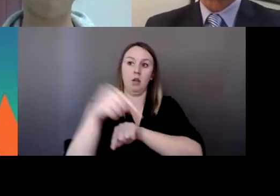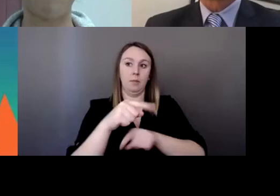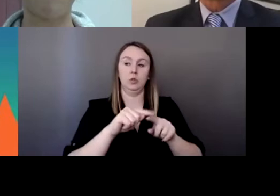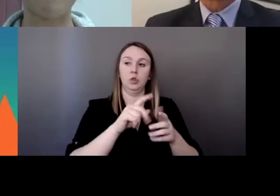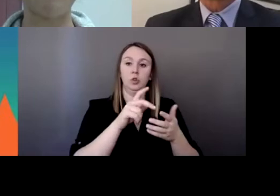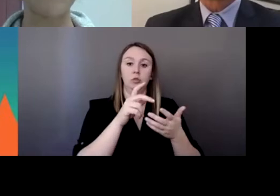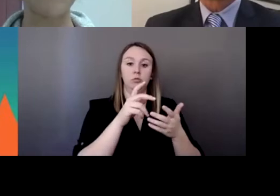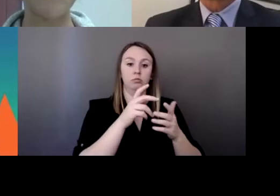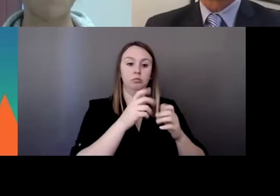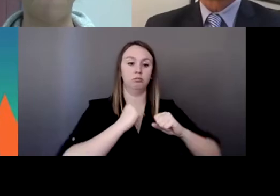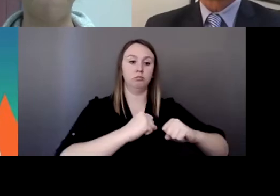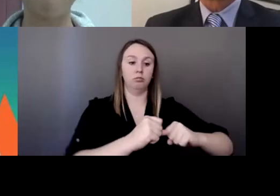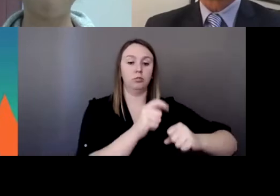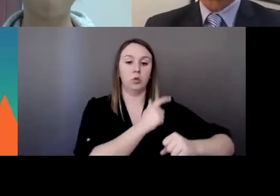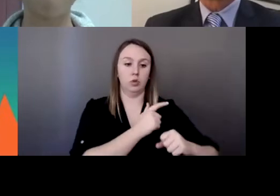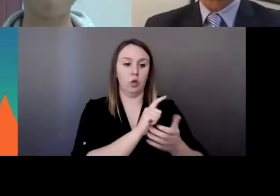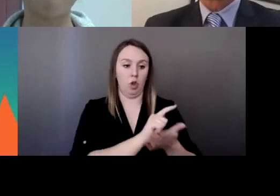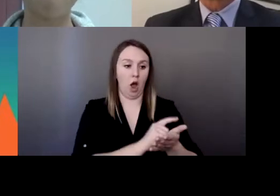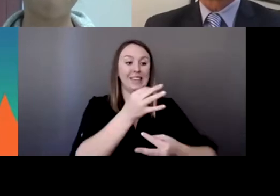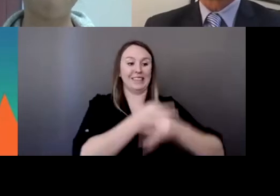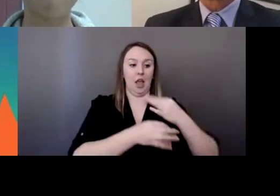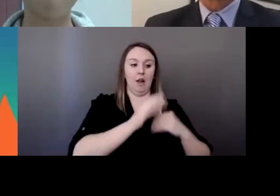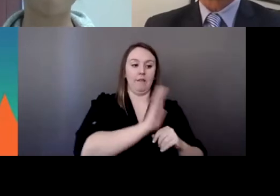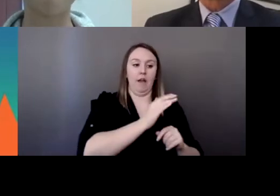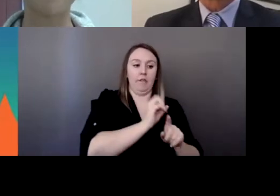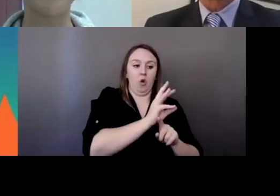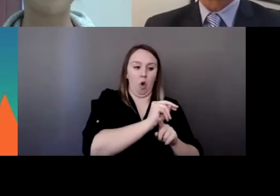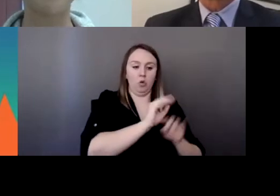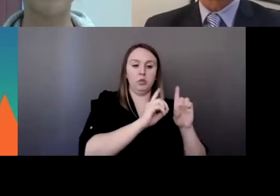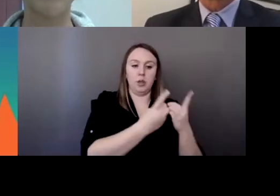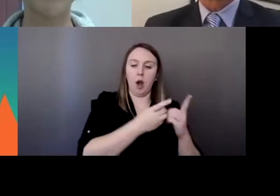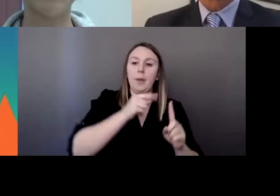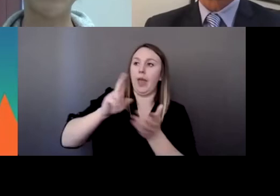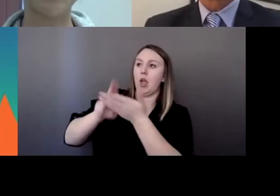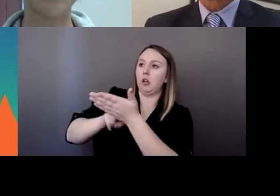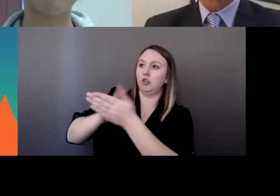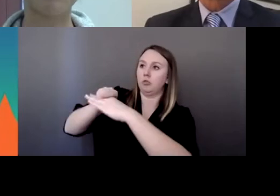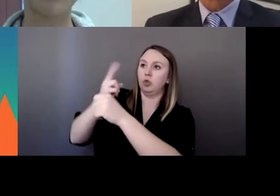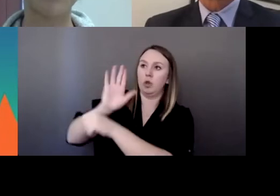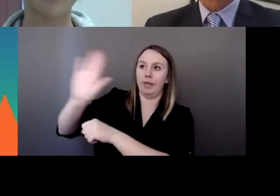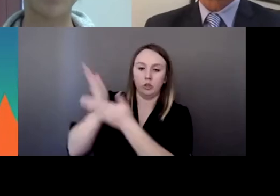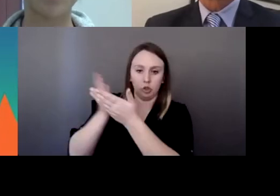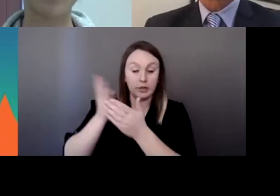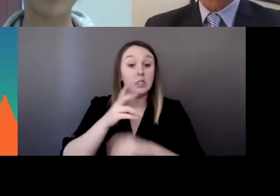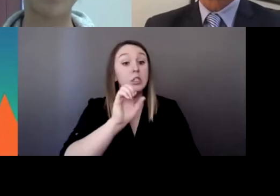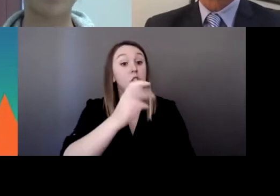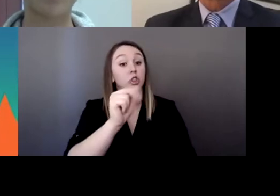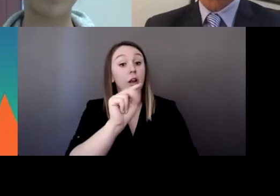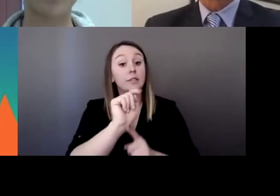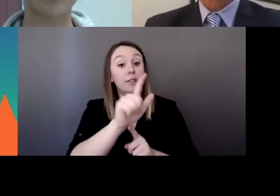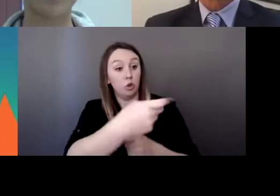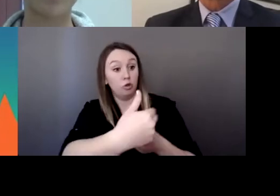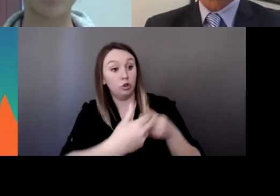law enforcement department. Actually, Chantelle, we can jump in with you because you have some strong knowledge about these things, and then the peace officer